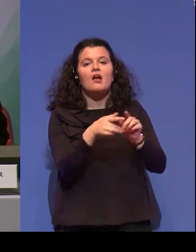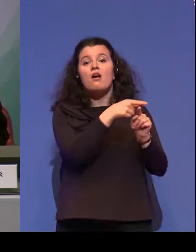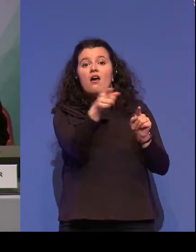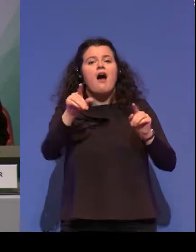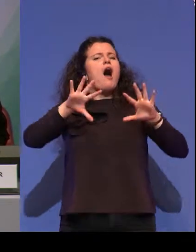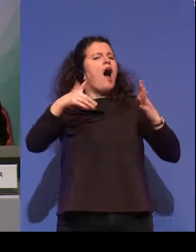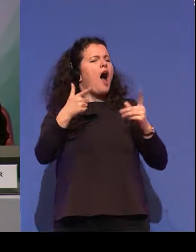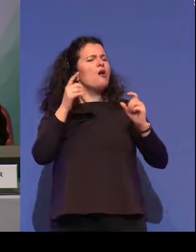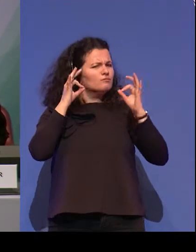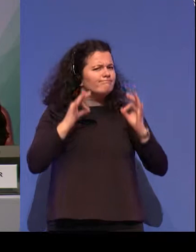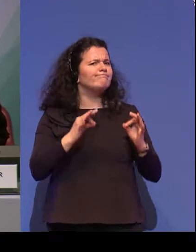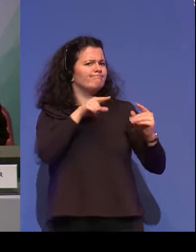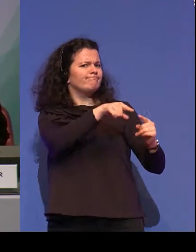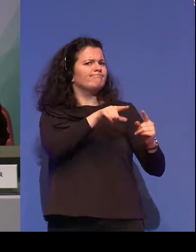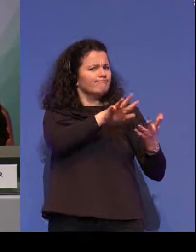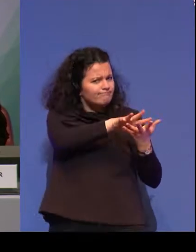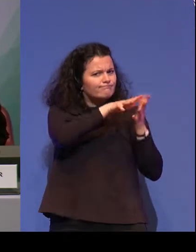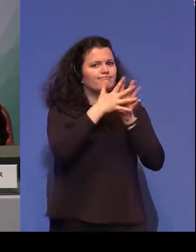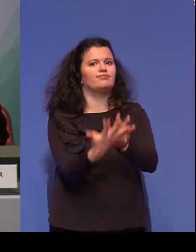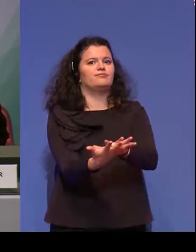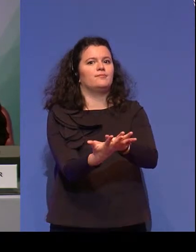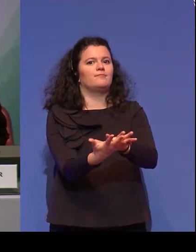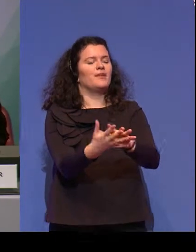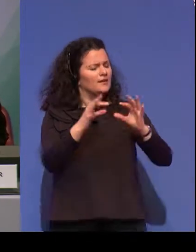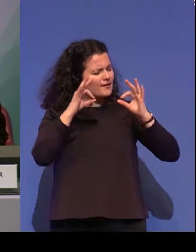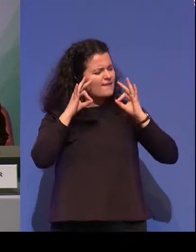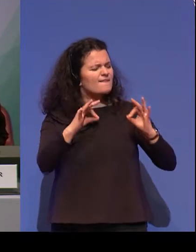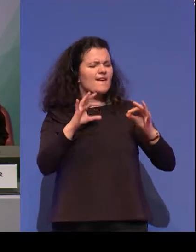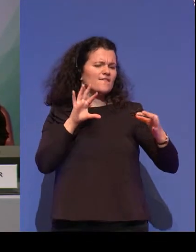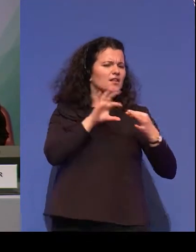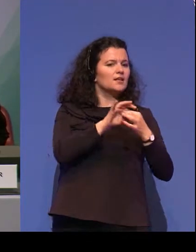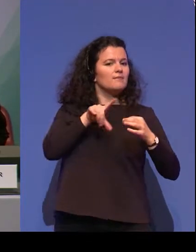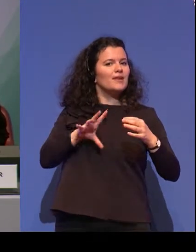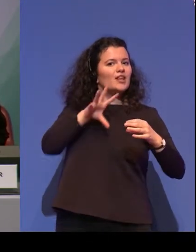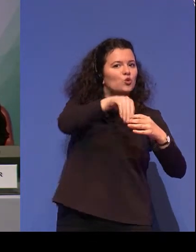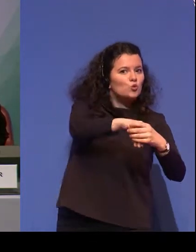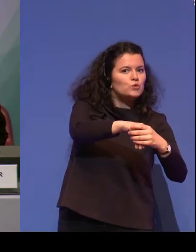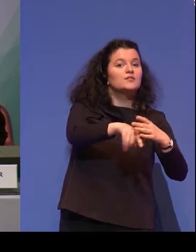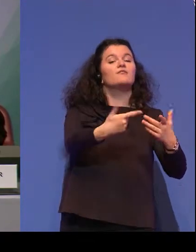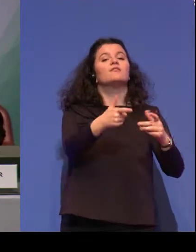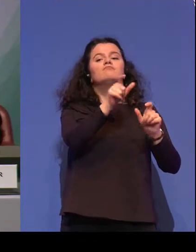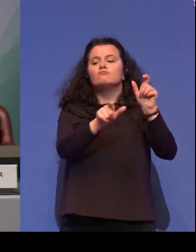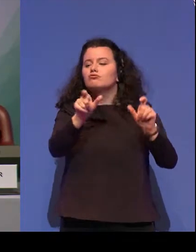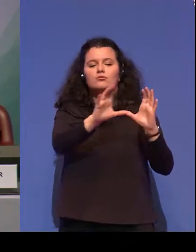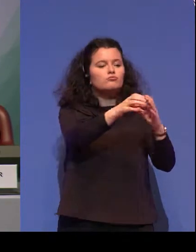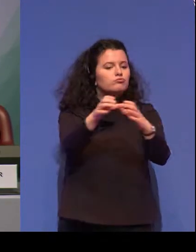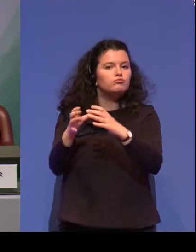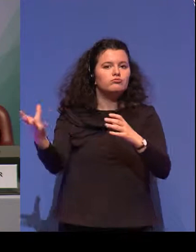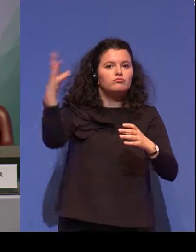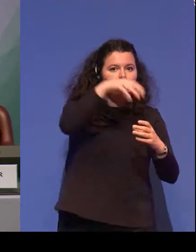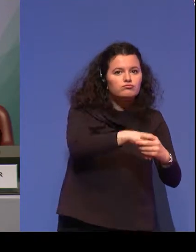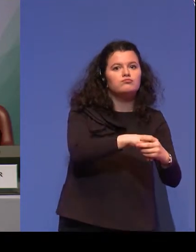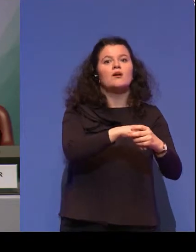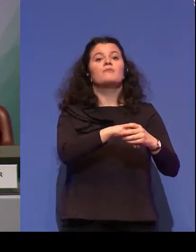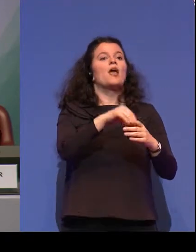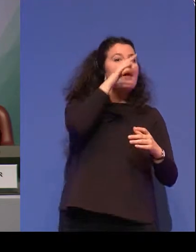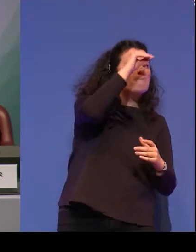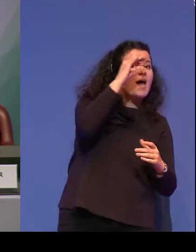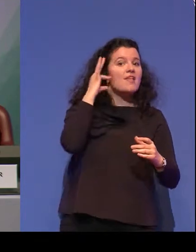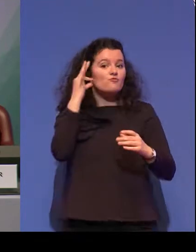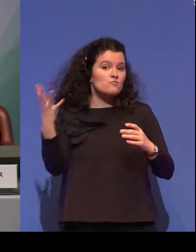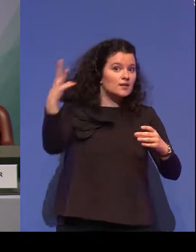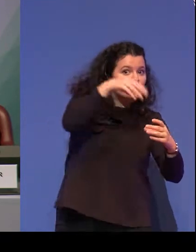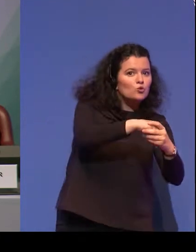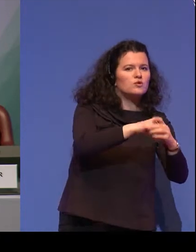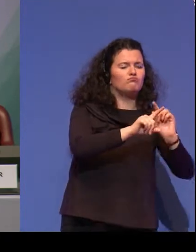that those strategies are inclusive, people-centered, and gender-sensitive. The chair's summary will be communicated